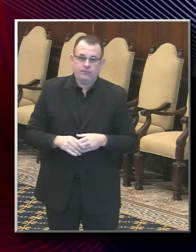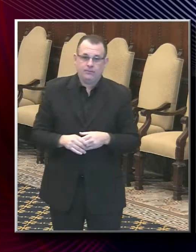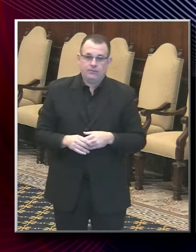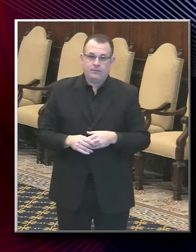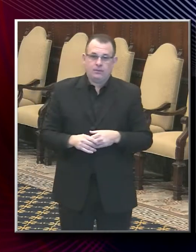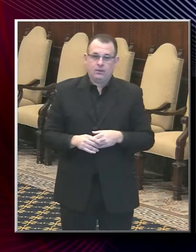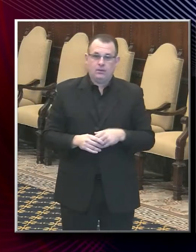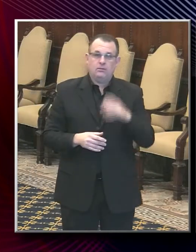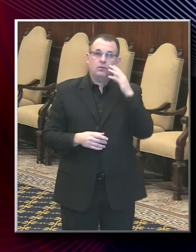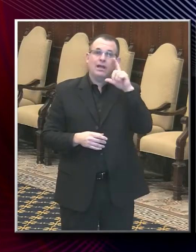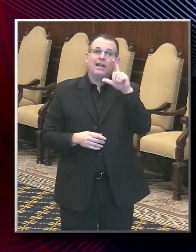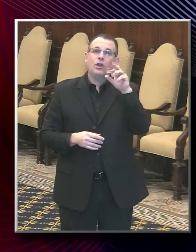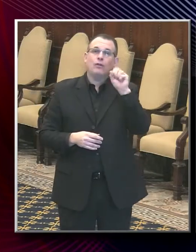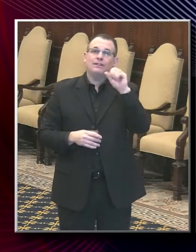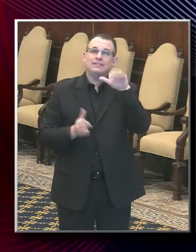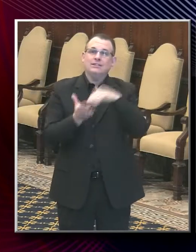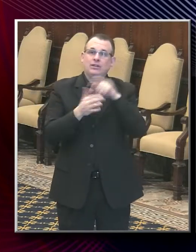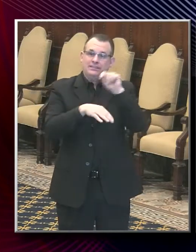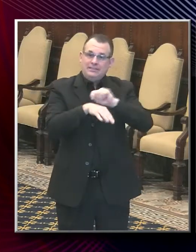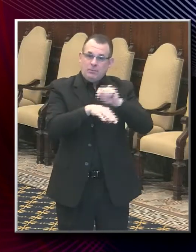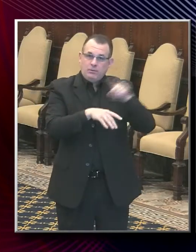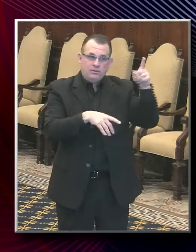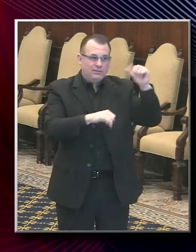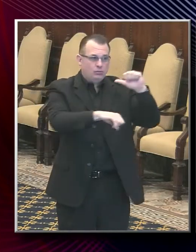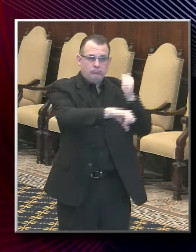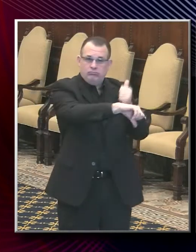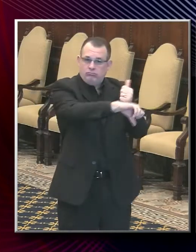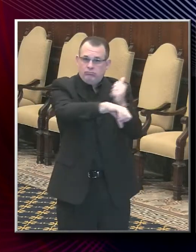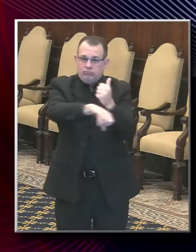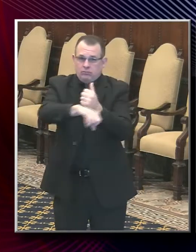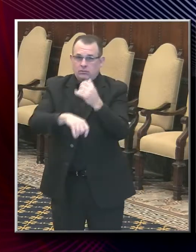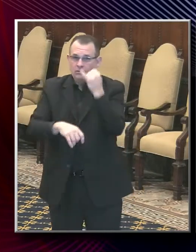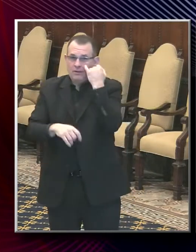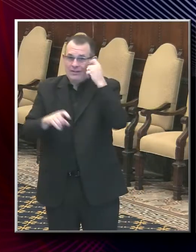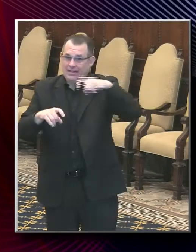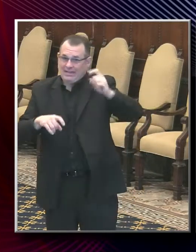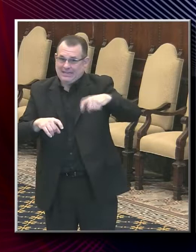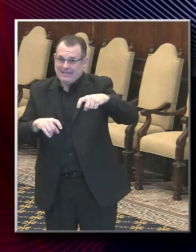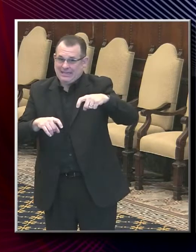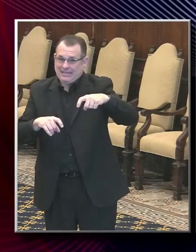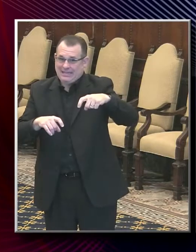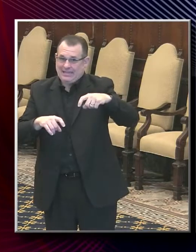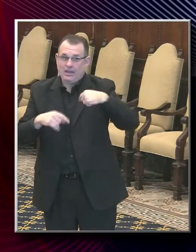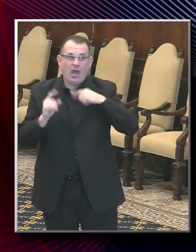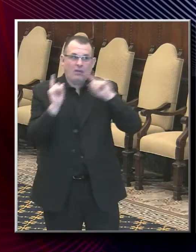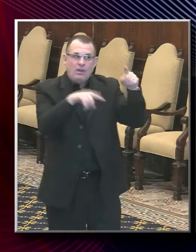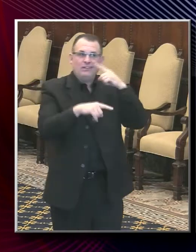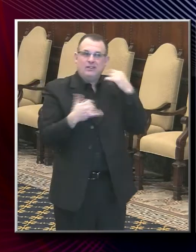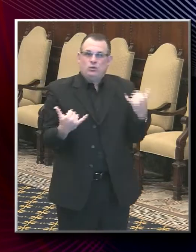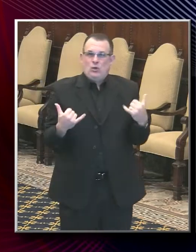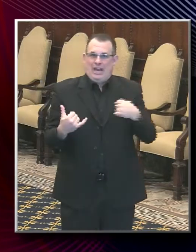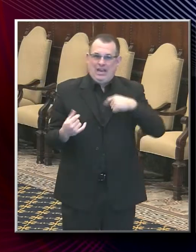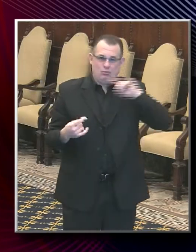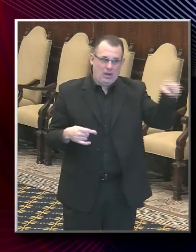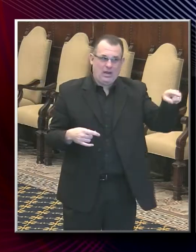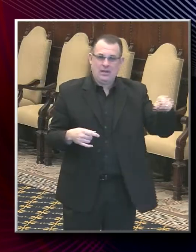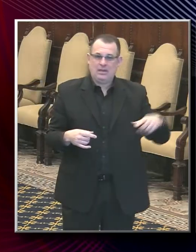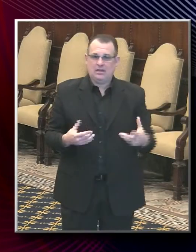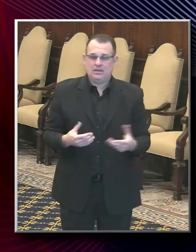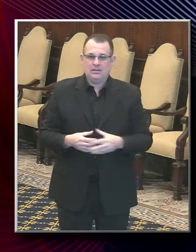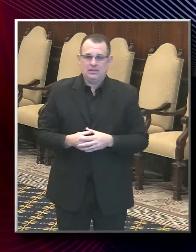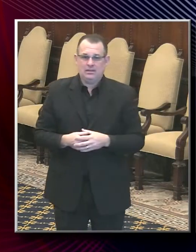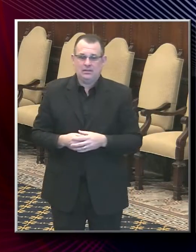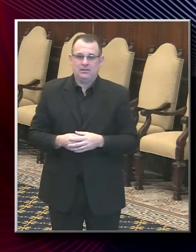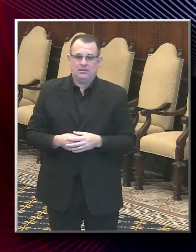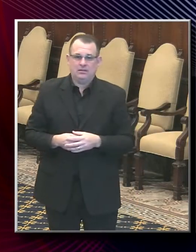Center at Temple University as a field hospital if needed. I visited the hospital today. The staff has done a fabulous job putting it together, and the hospital